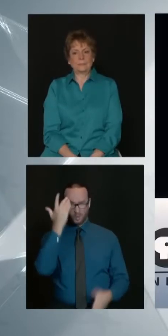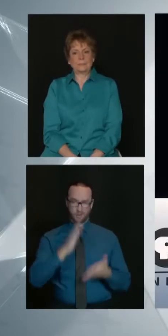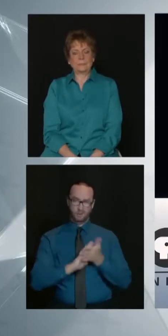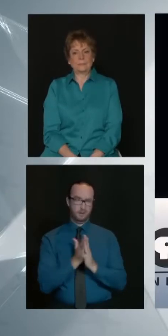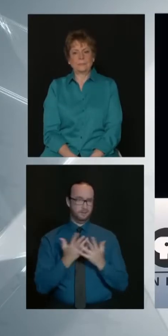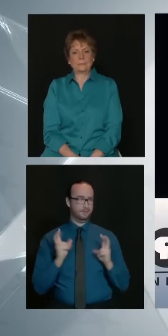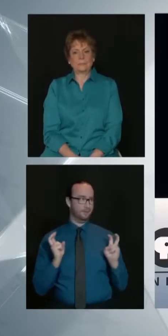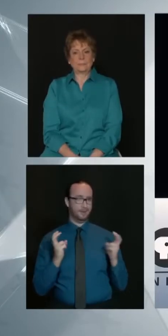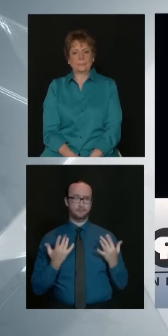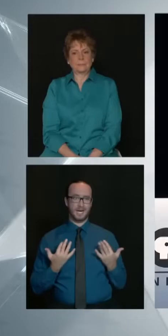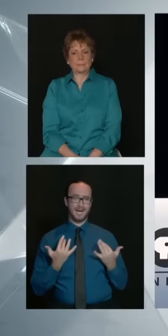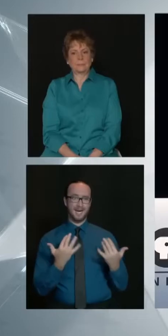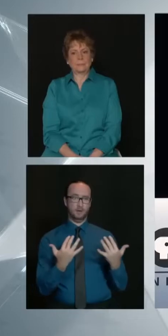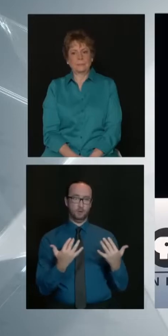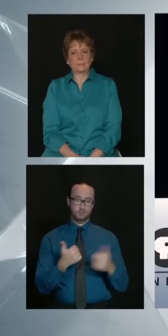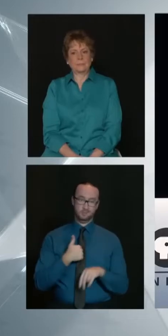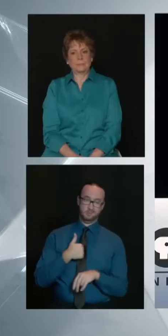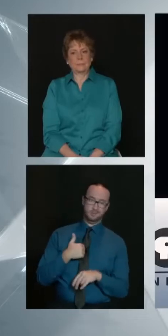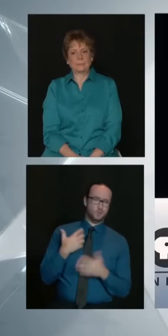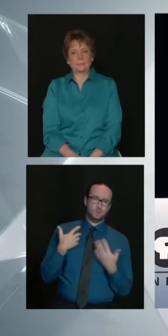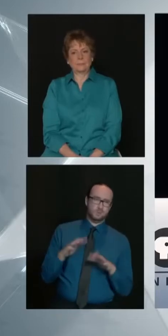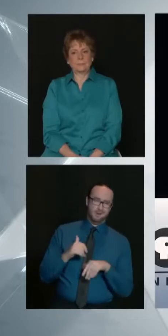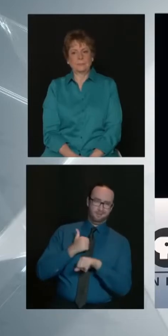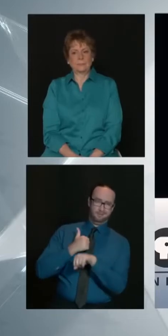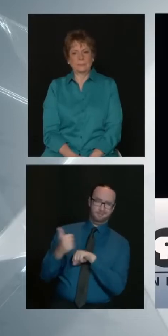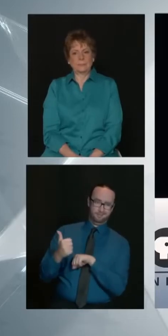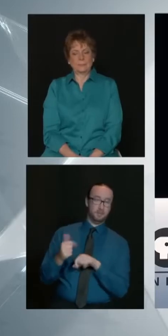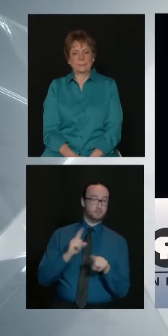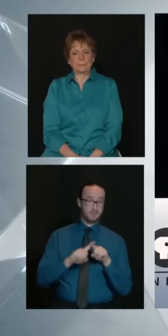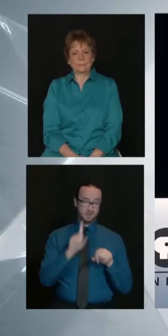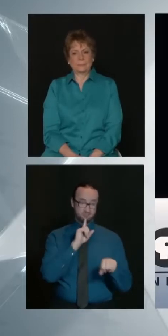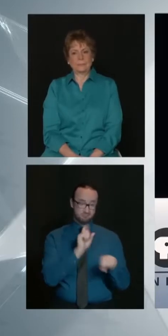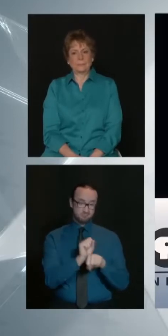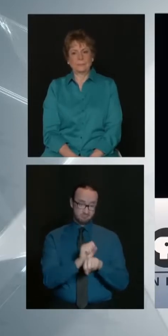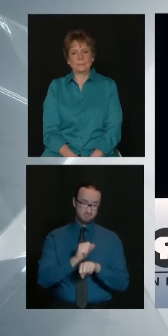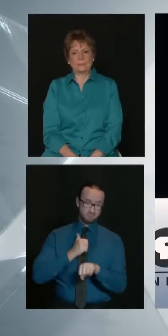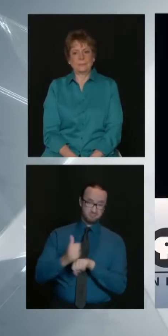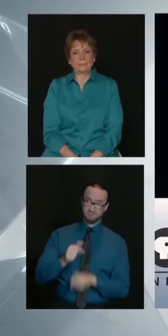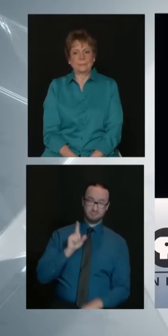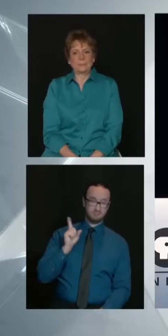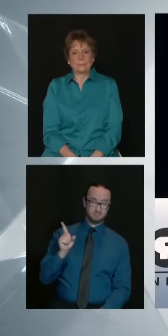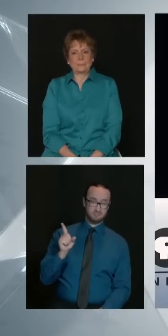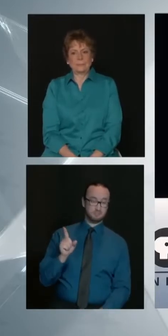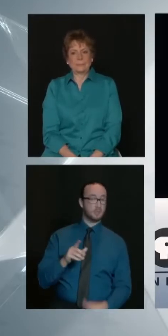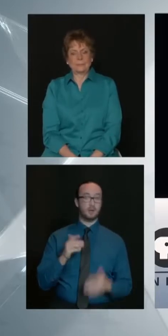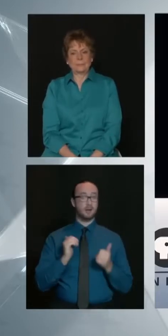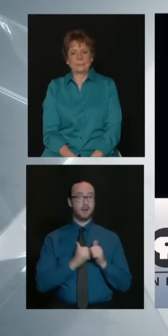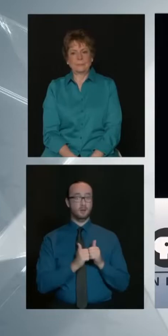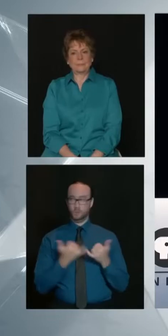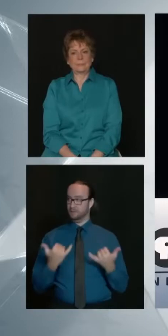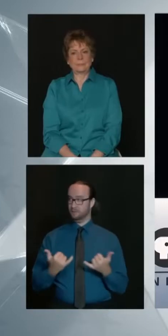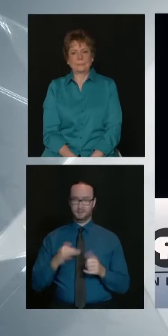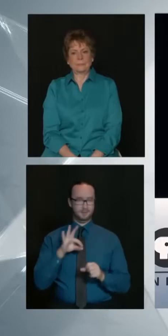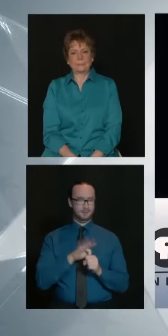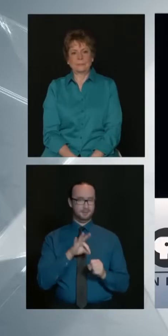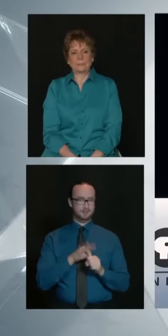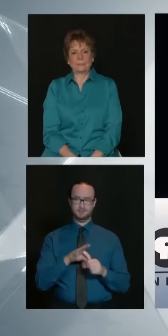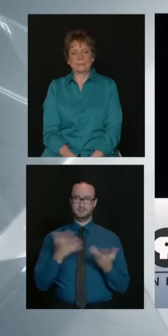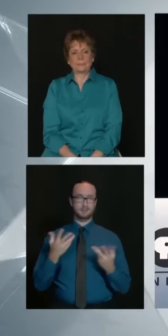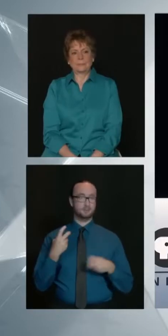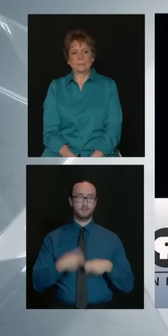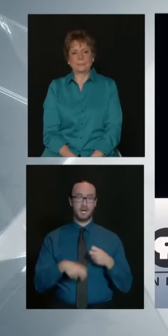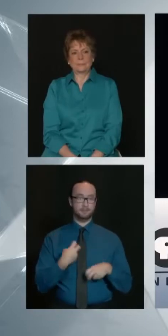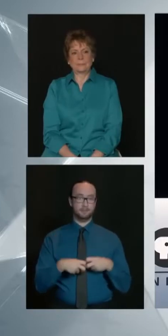president. He is, and that's a problem. Now, how did he get there? Okay, let's talk about that. I think it's a problem that the